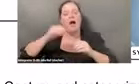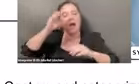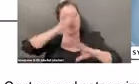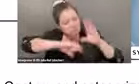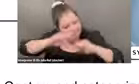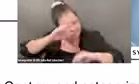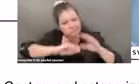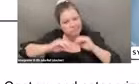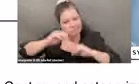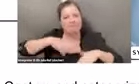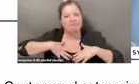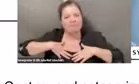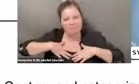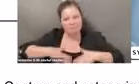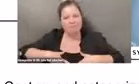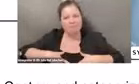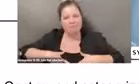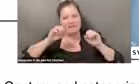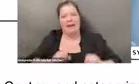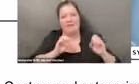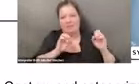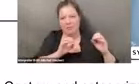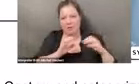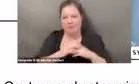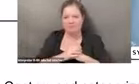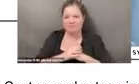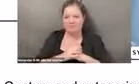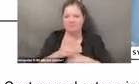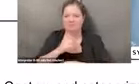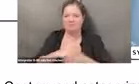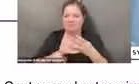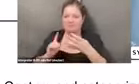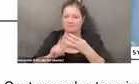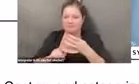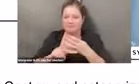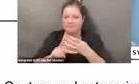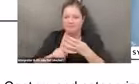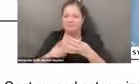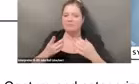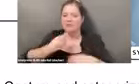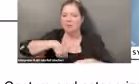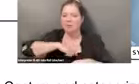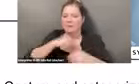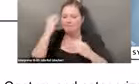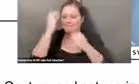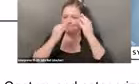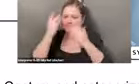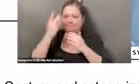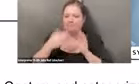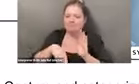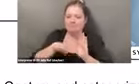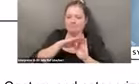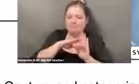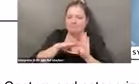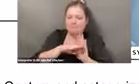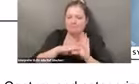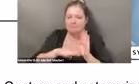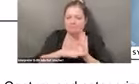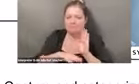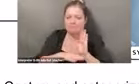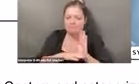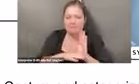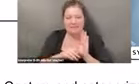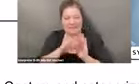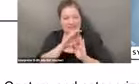practical guidelines on how to use the model curriculum to empower and train people with disabilities to provide